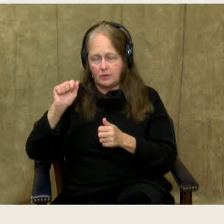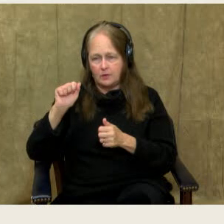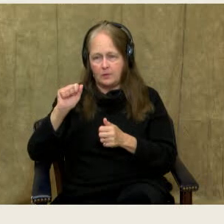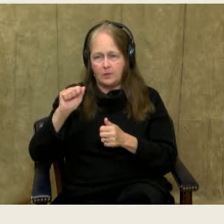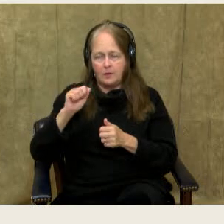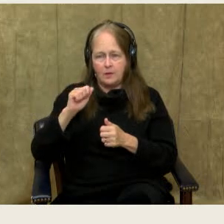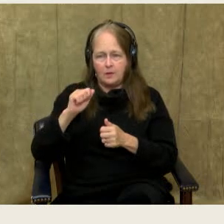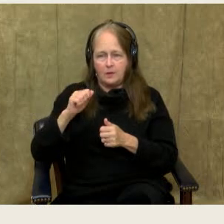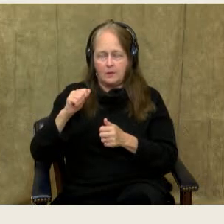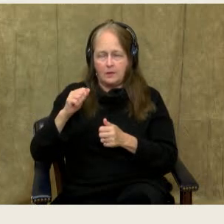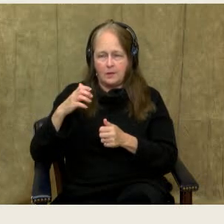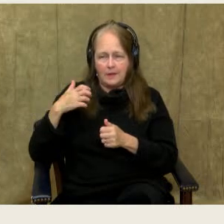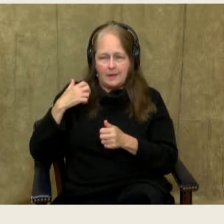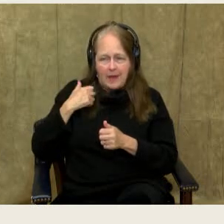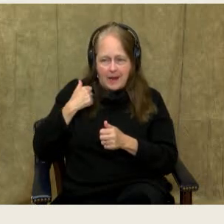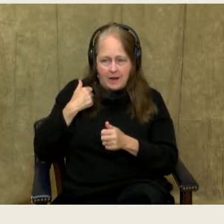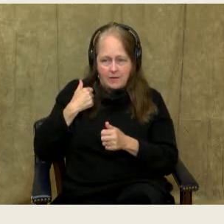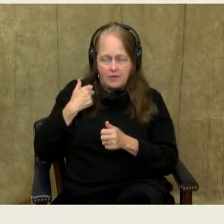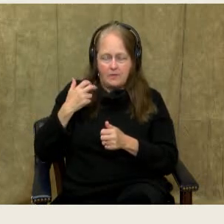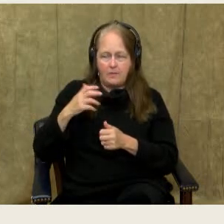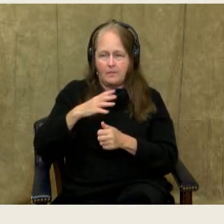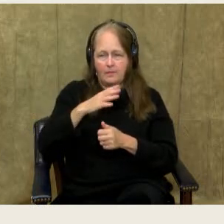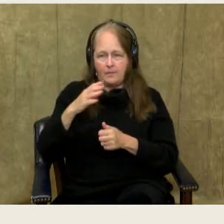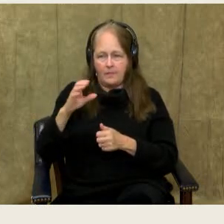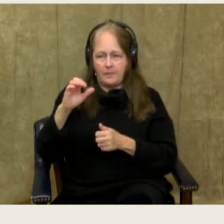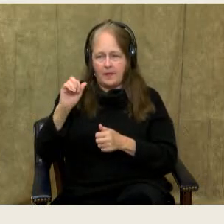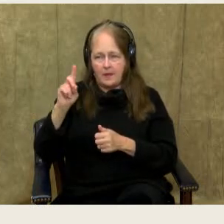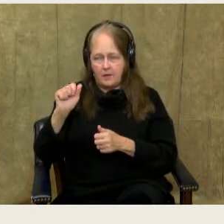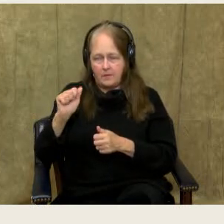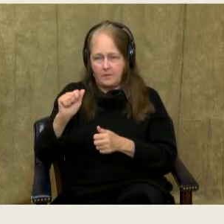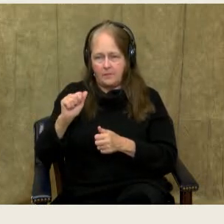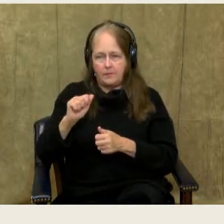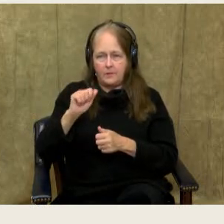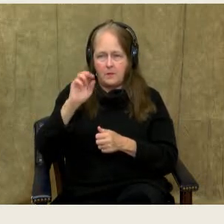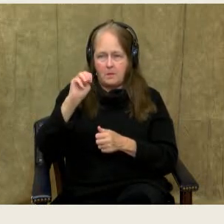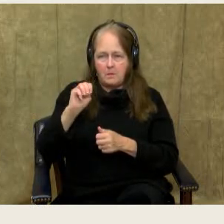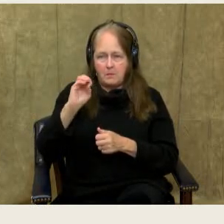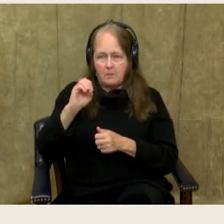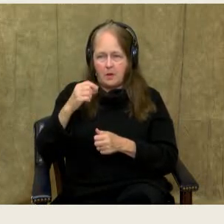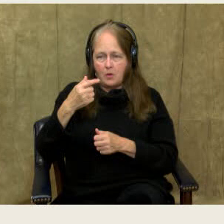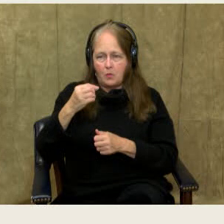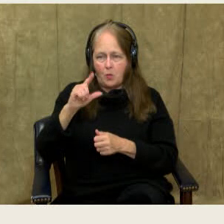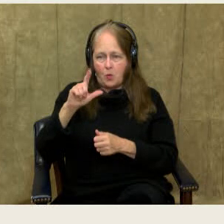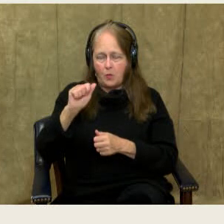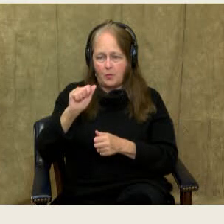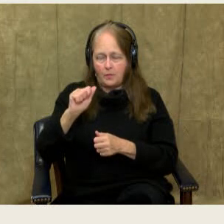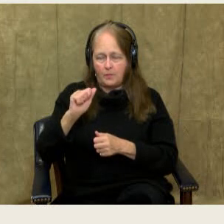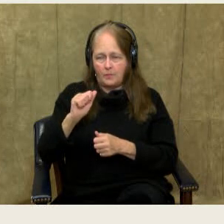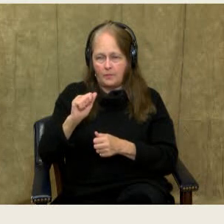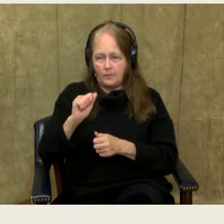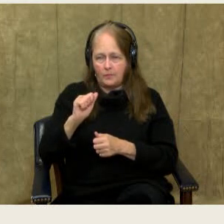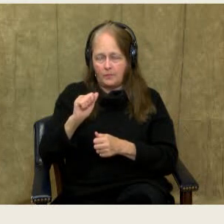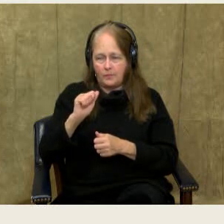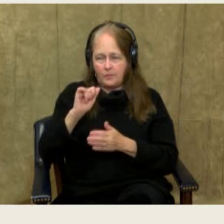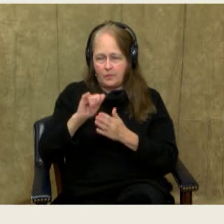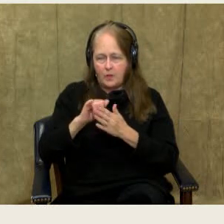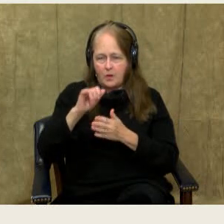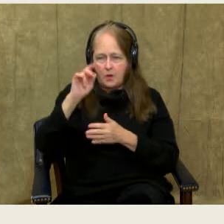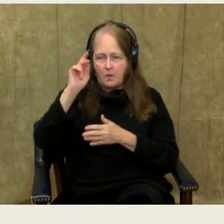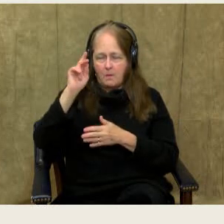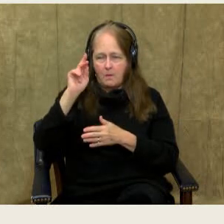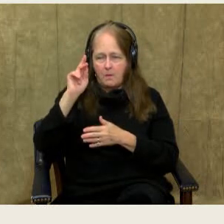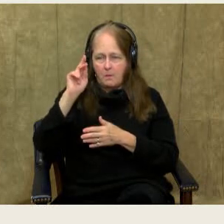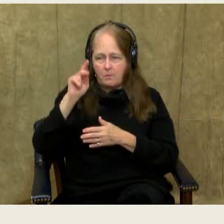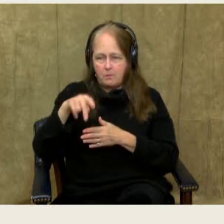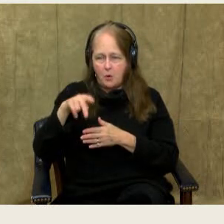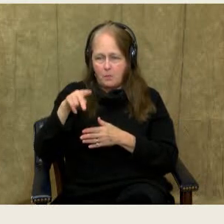States. To the north of China is Mongolia. Then on the peninsula in the purple and pink